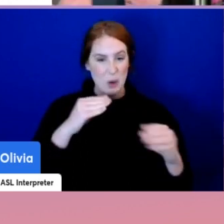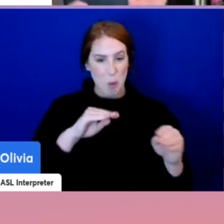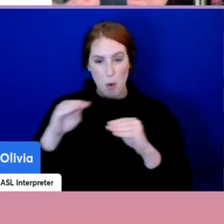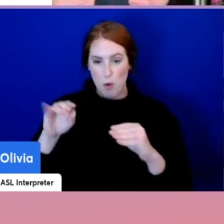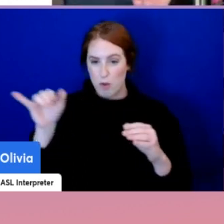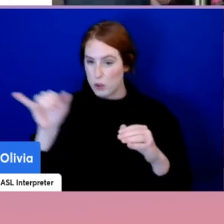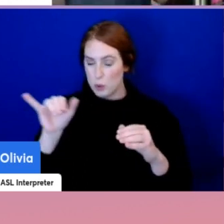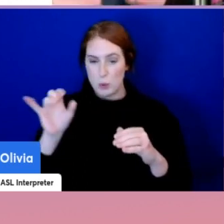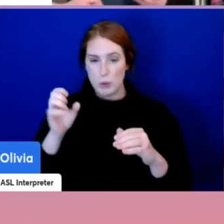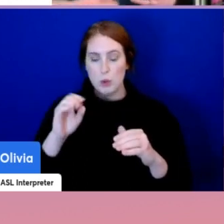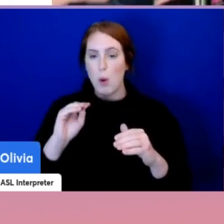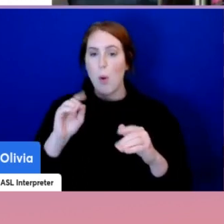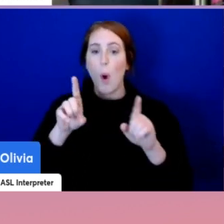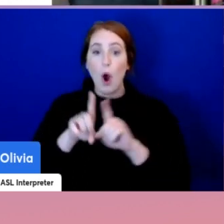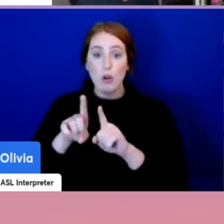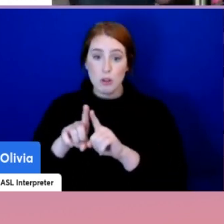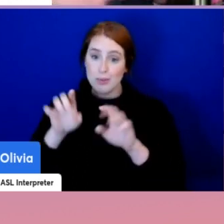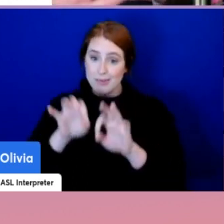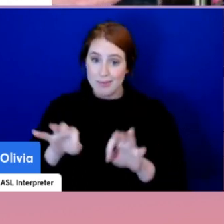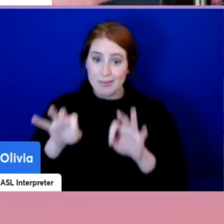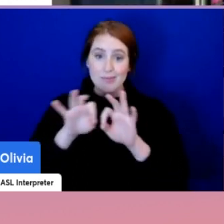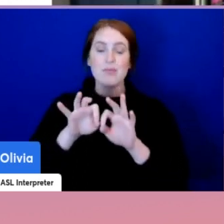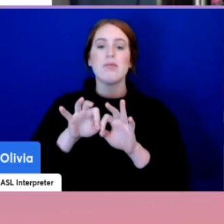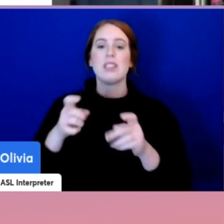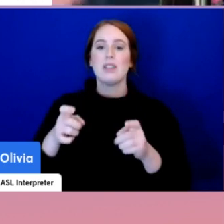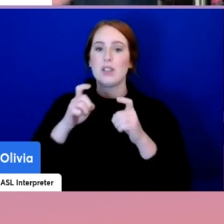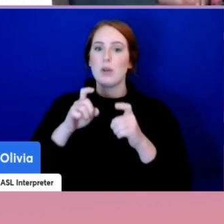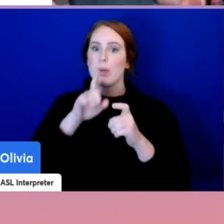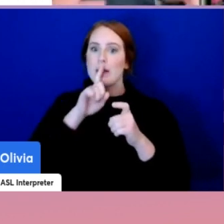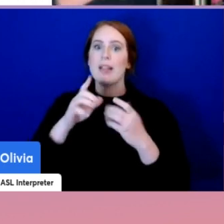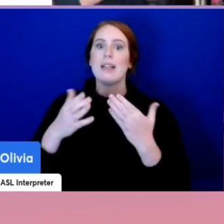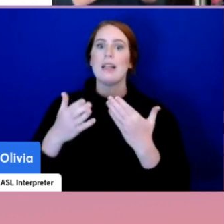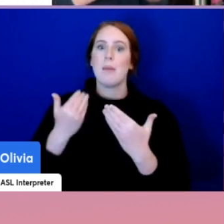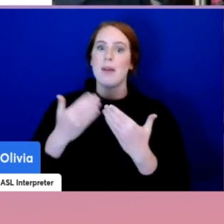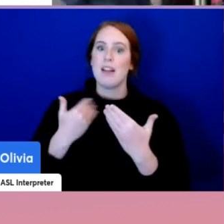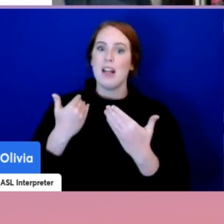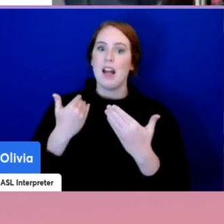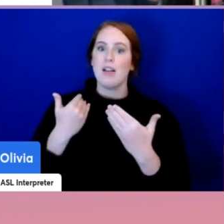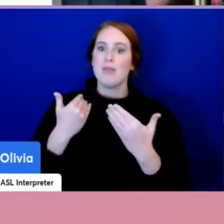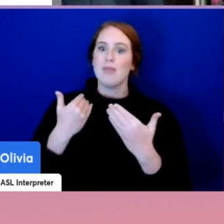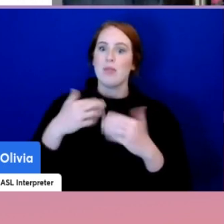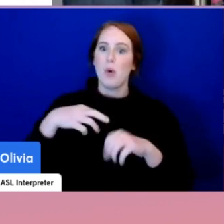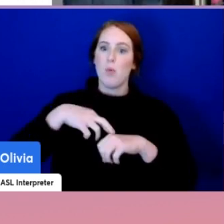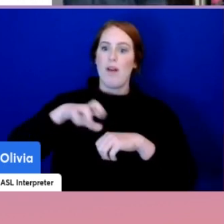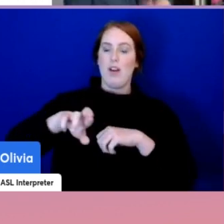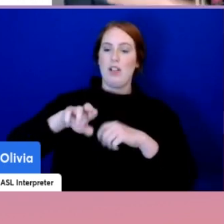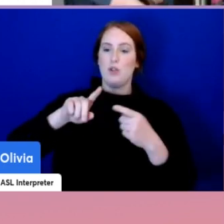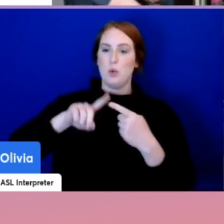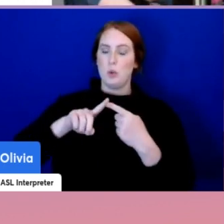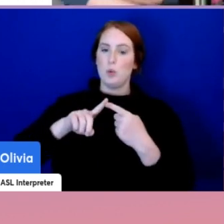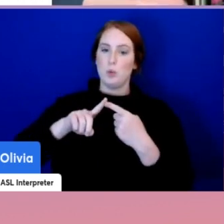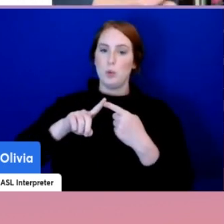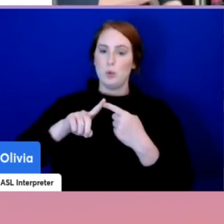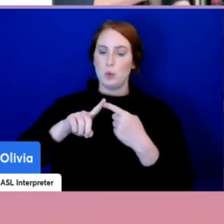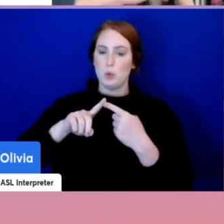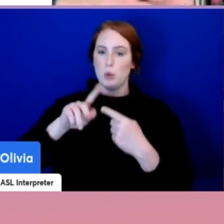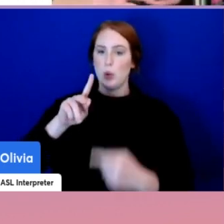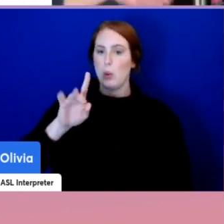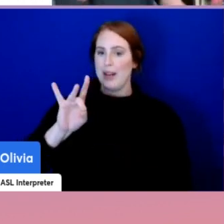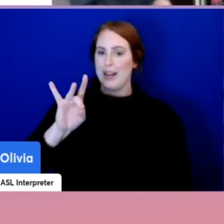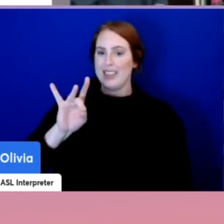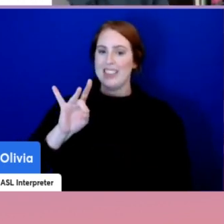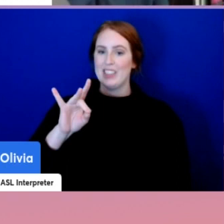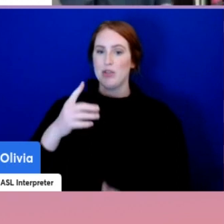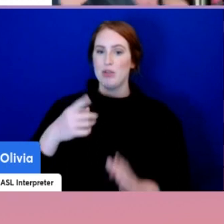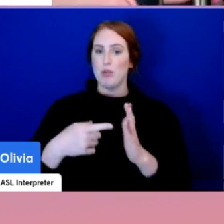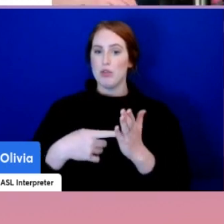really convenient name, a reference in Kubernetes, so that we can see, show me all of the static secrets that are